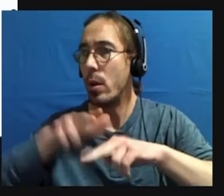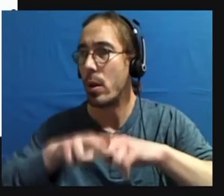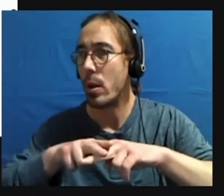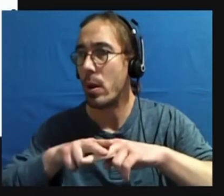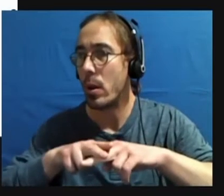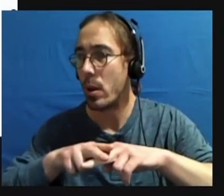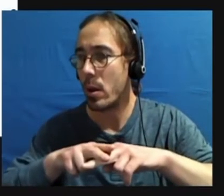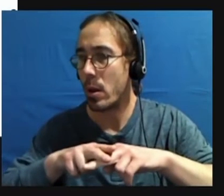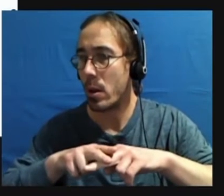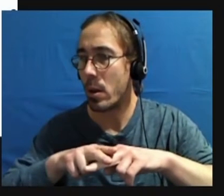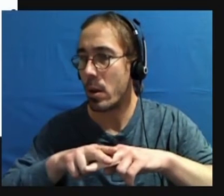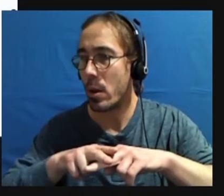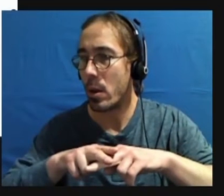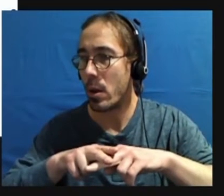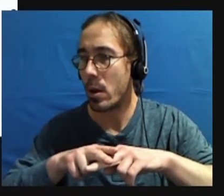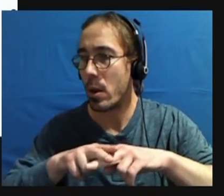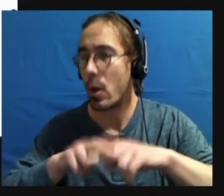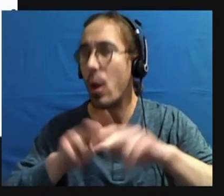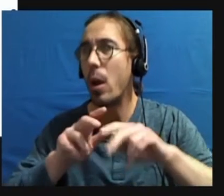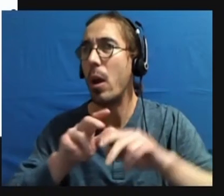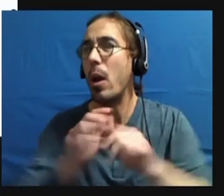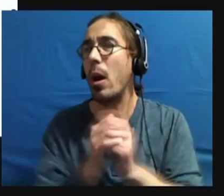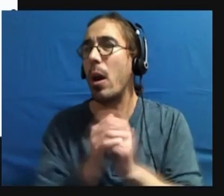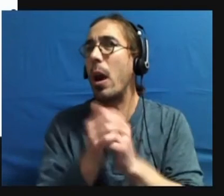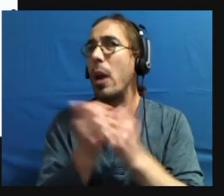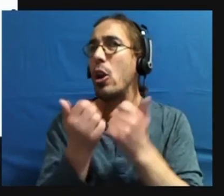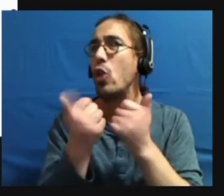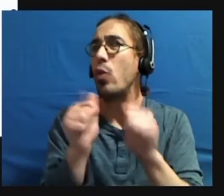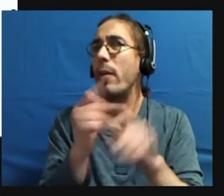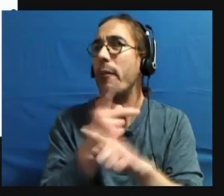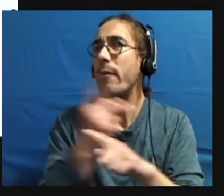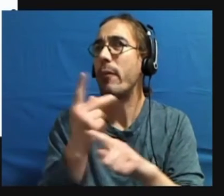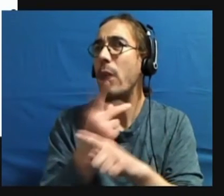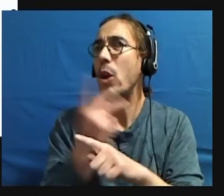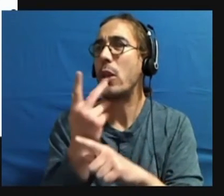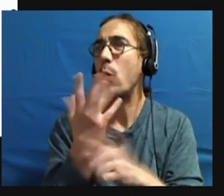journal why they want their child to stop stimming